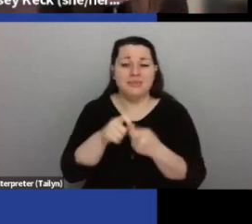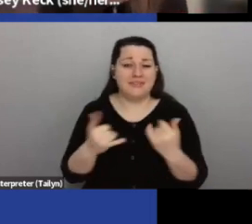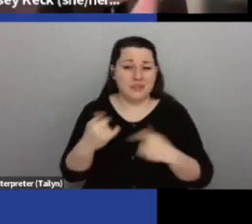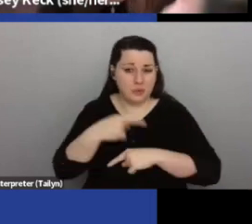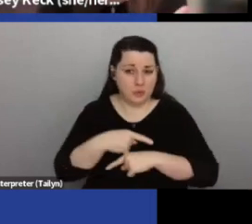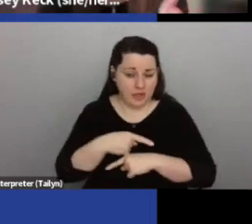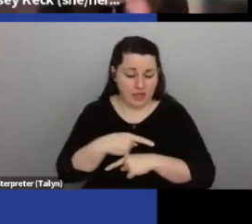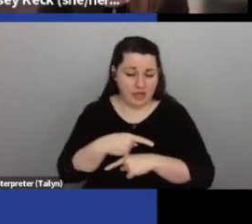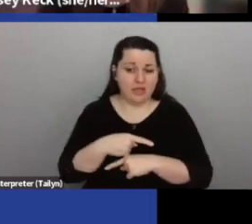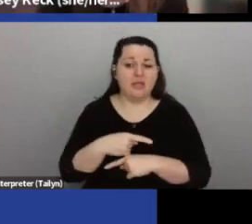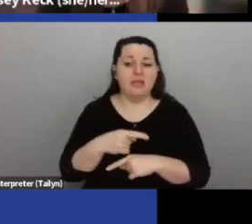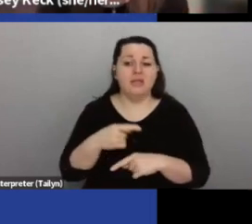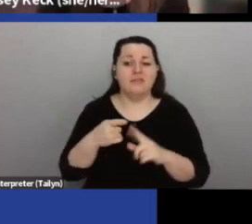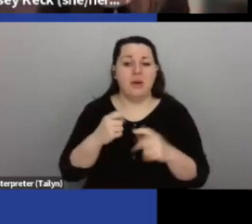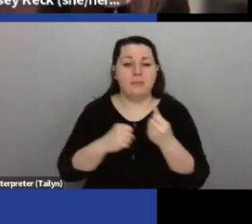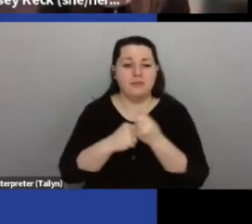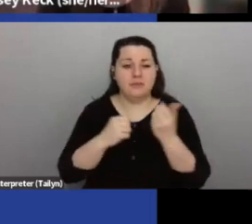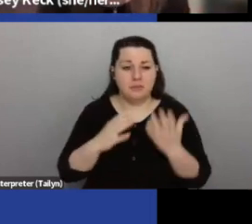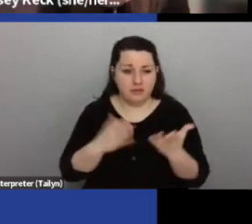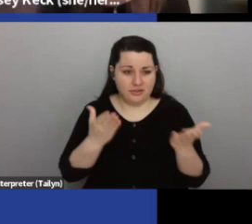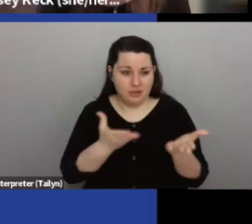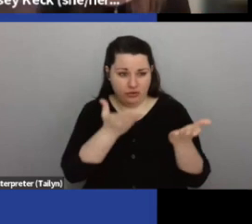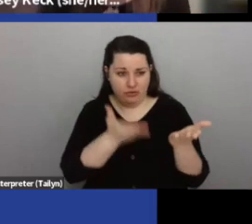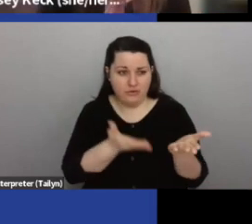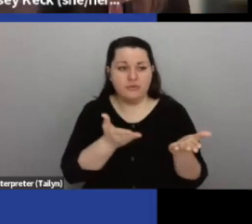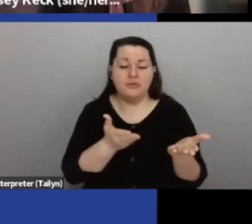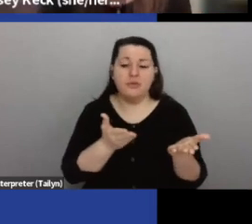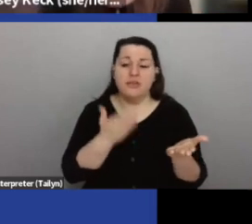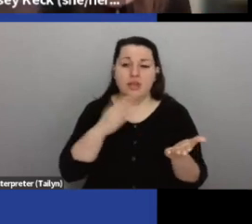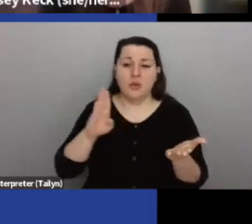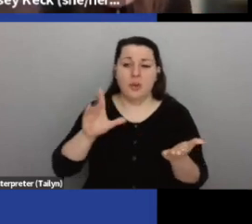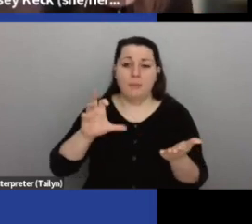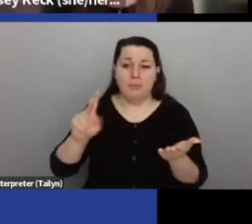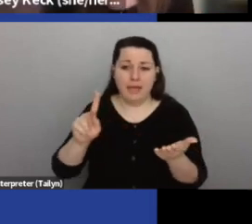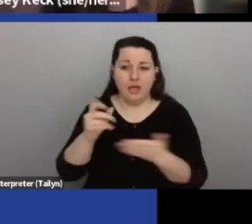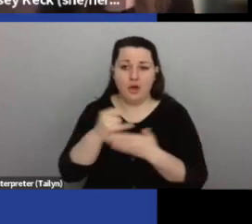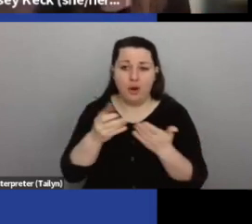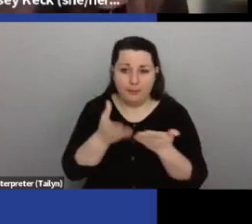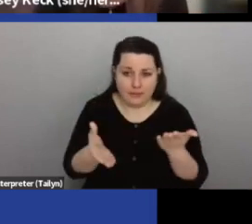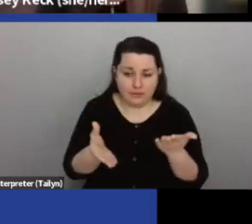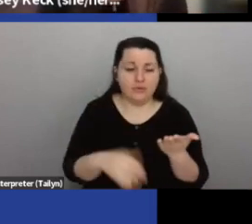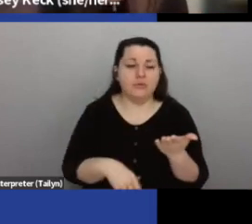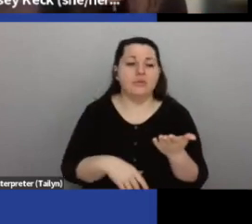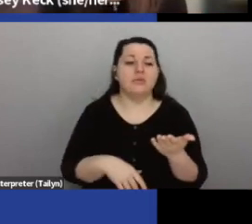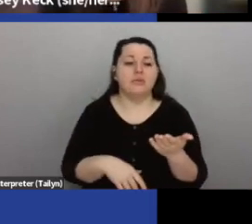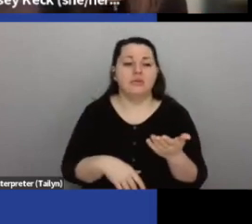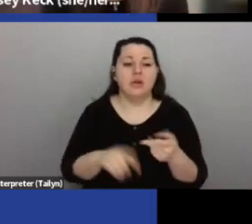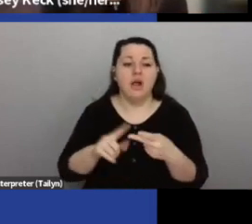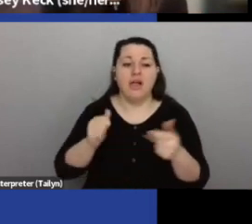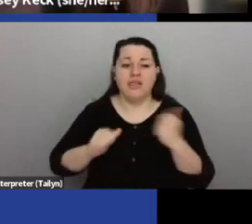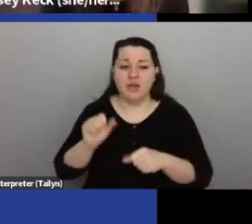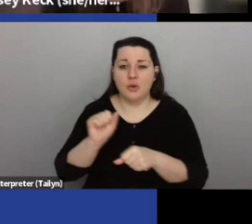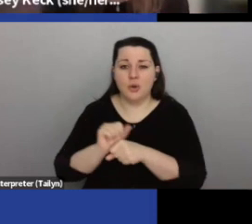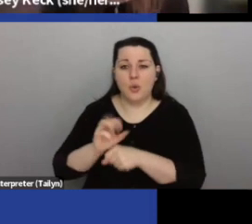session is brought to you by the sponsors here on the screen. So I'd like to thank Blick Art Materials,